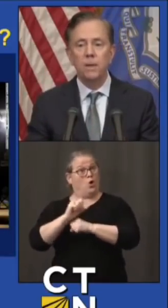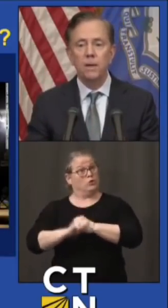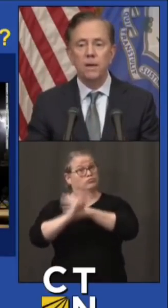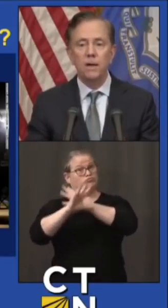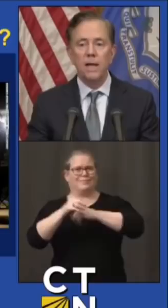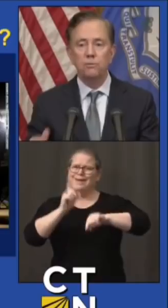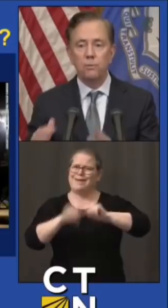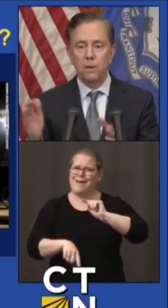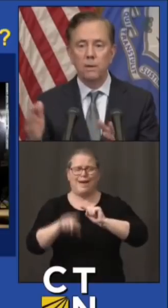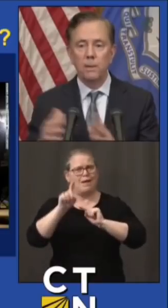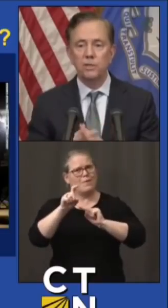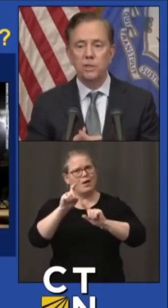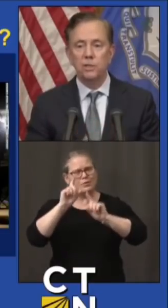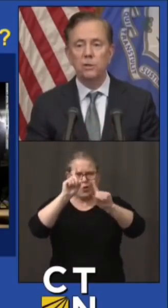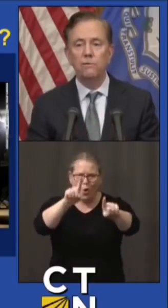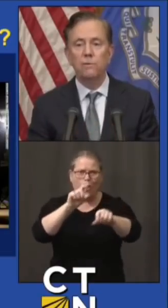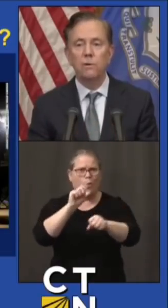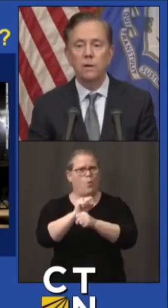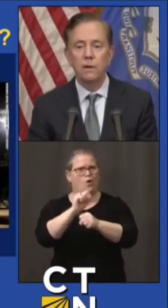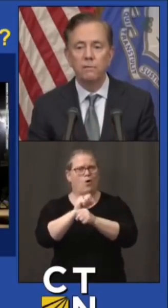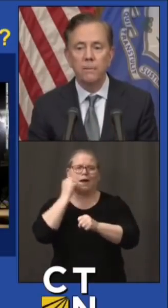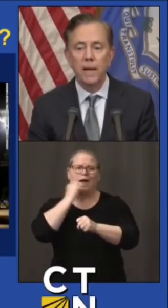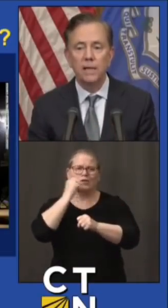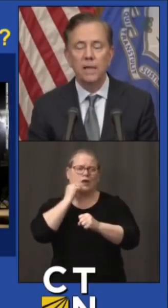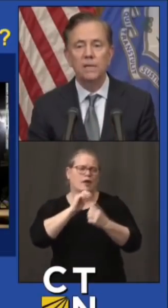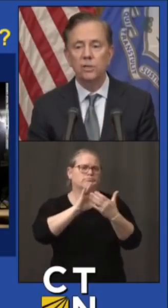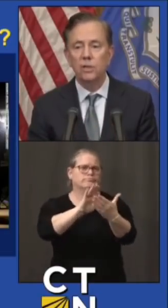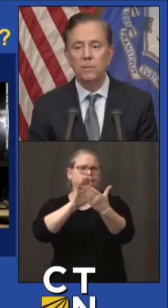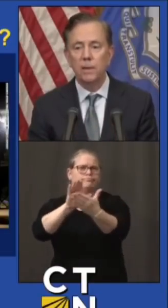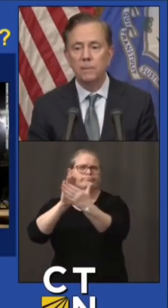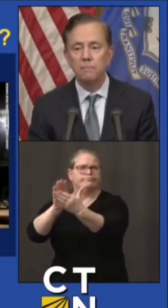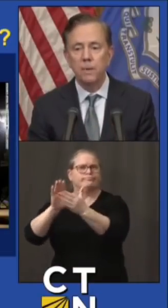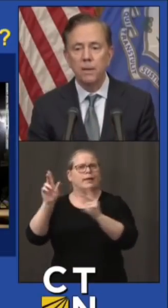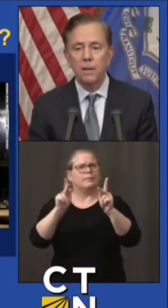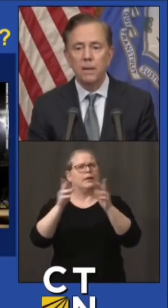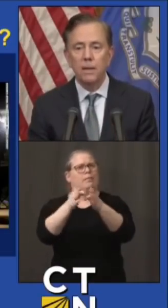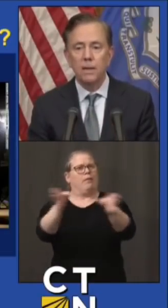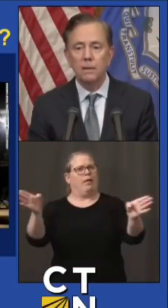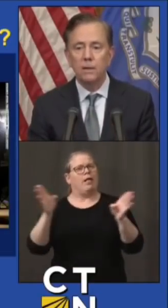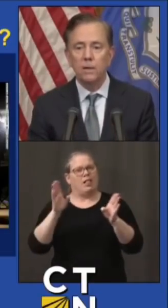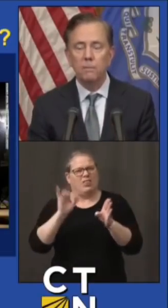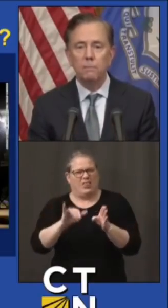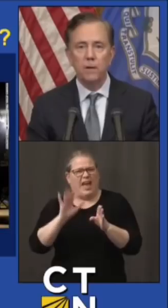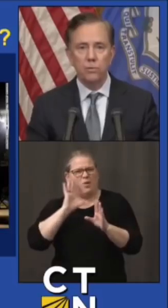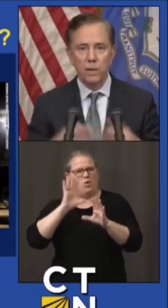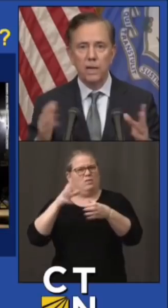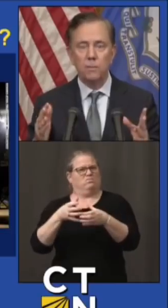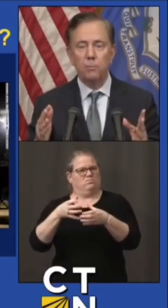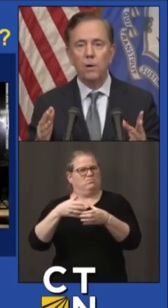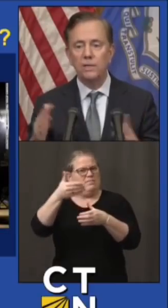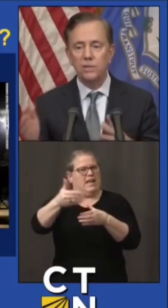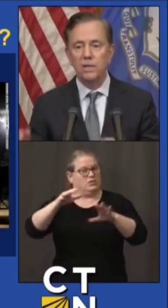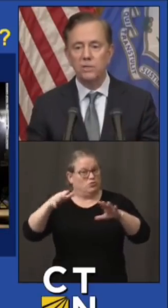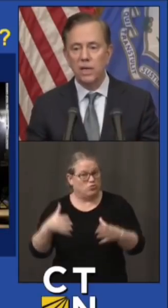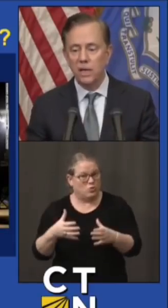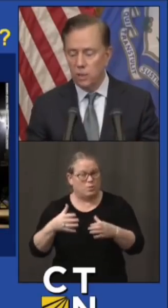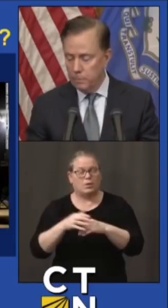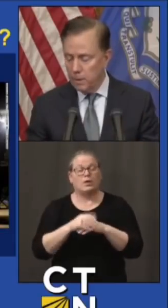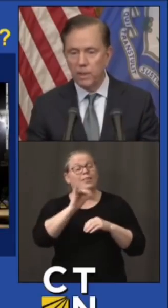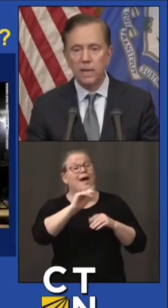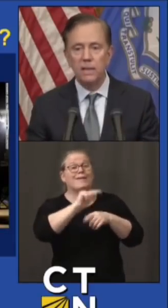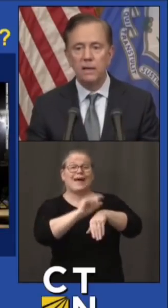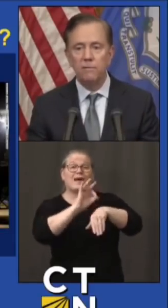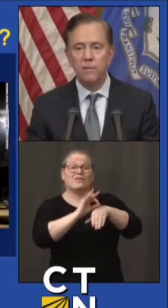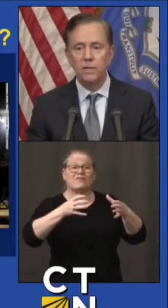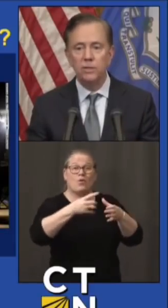day. That's what I'll be listening to from the allocation committee. They're going to be creating the process. Again, you'll be